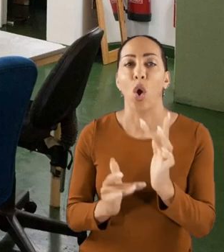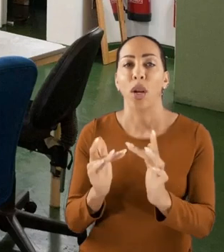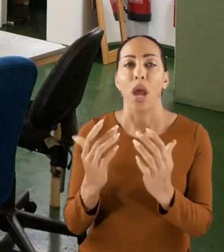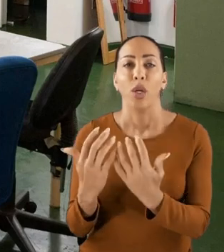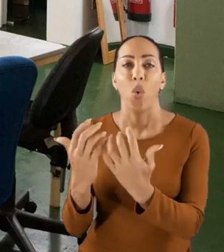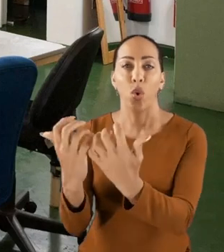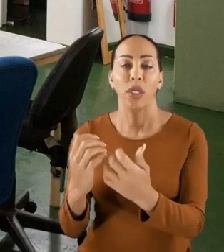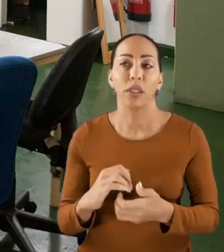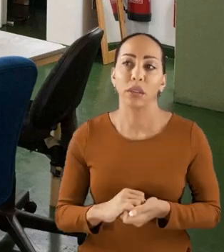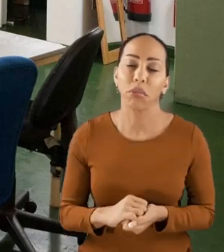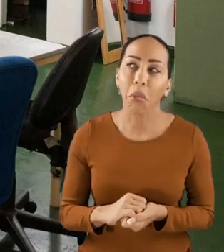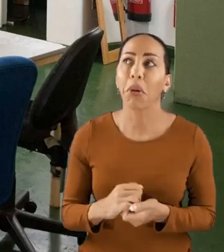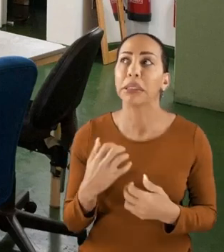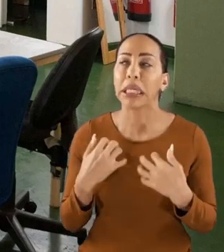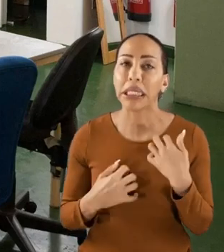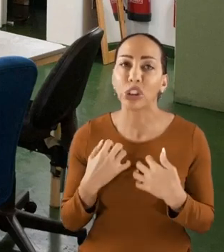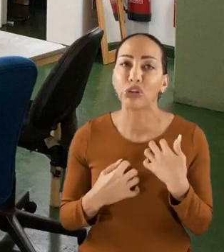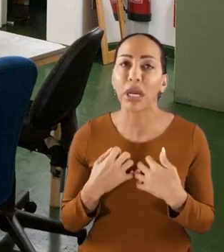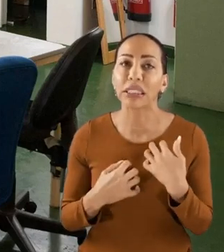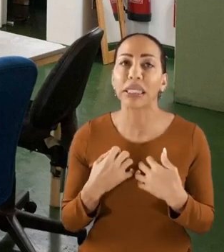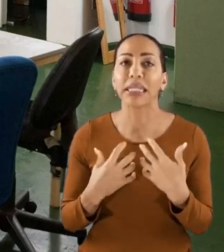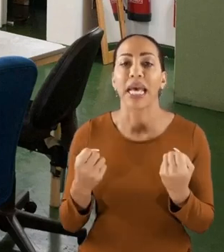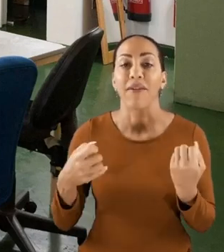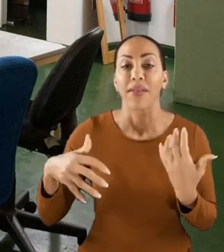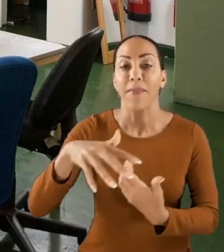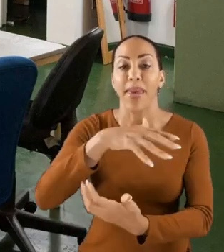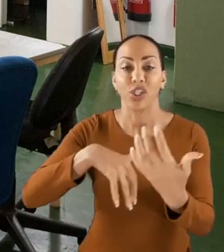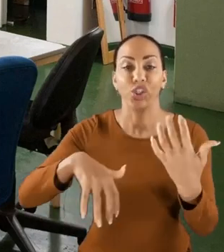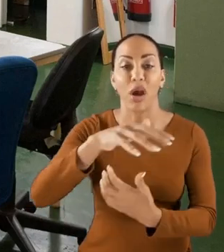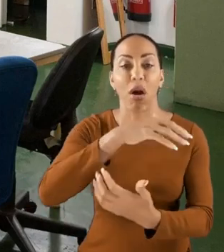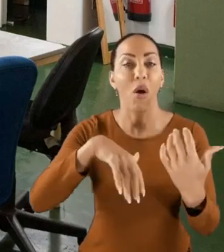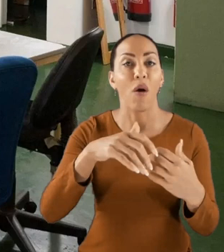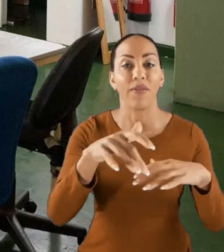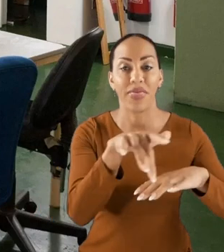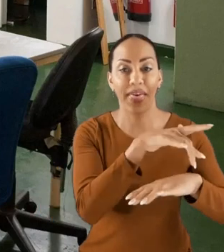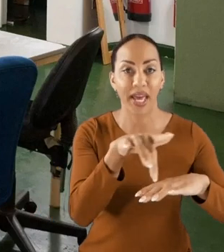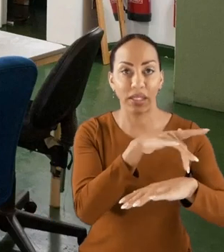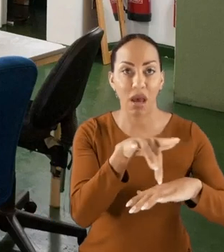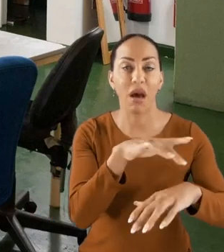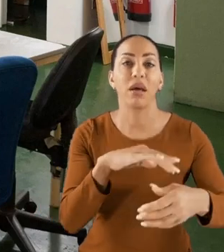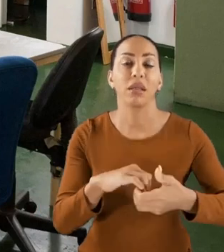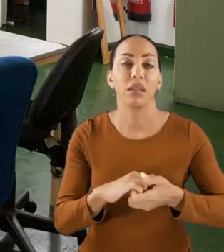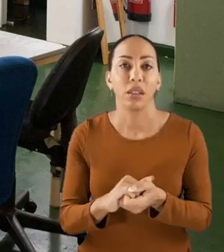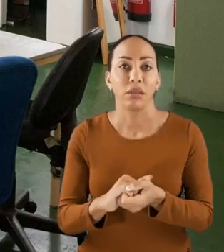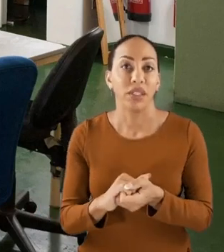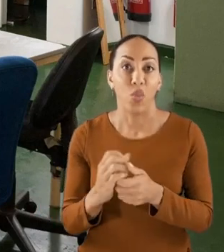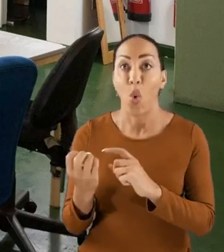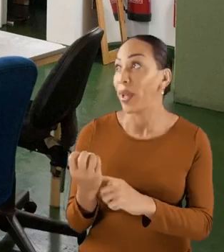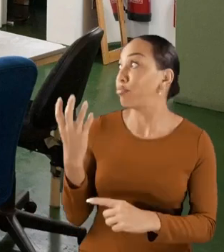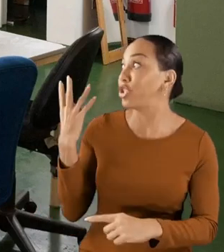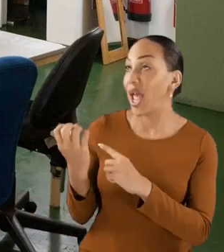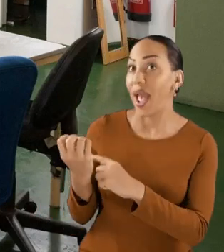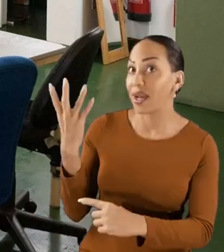audience, it's really interesting trying to get this mix for a theatre, because obviously what we put onto any screens at the